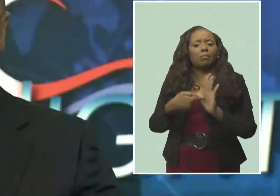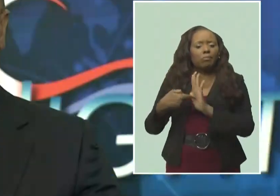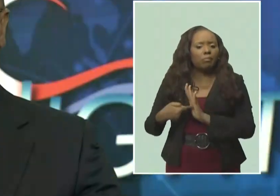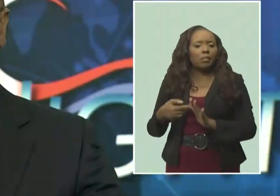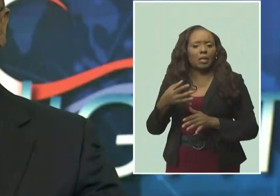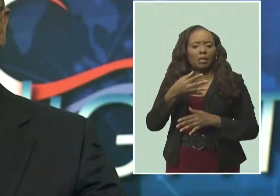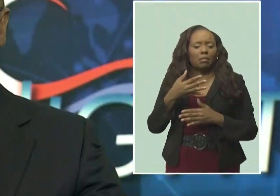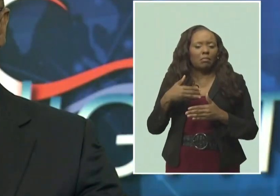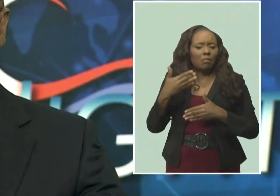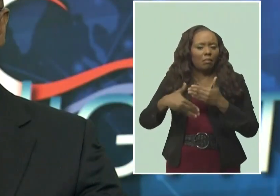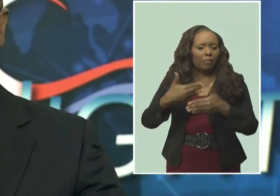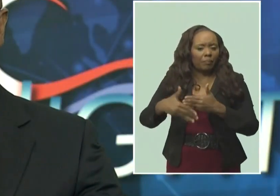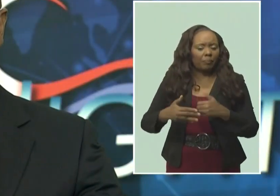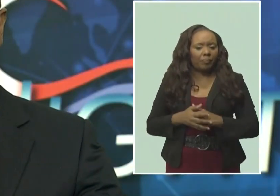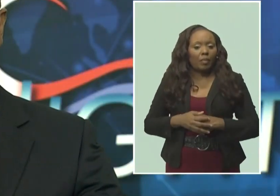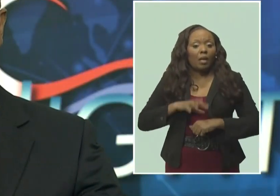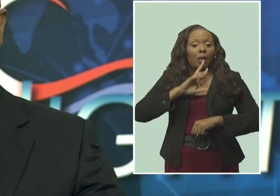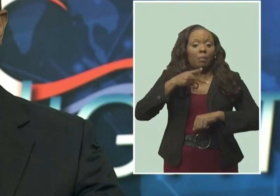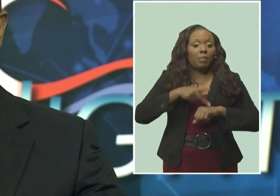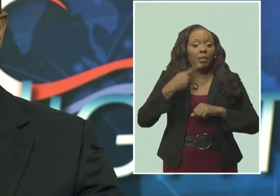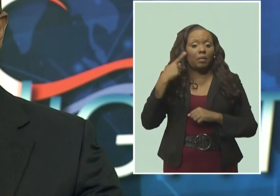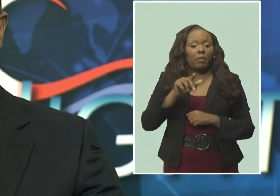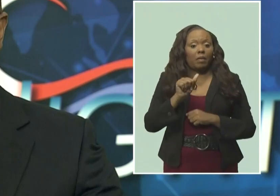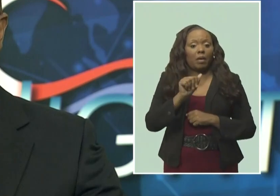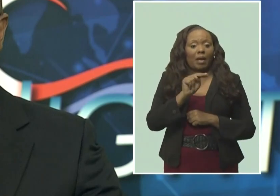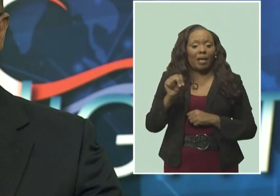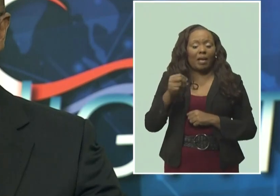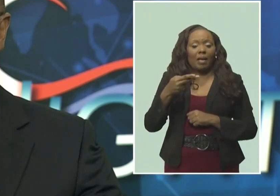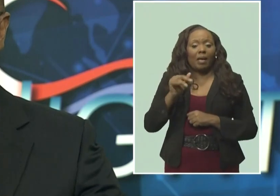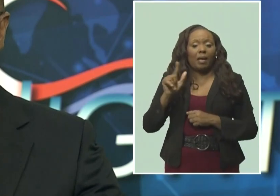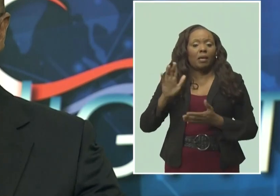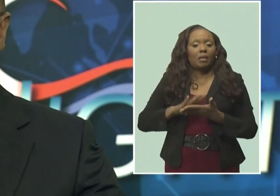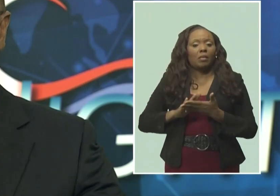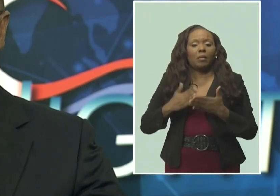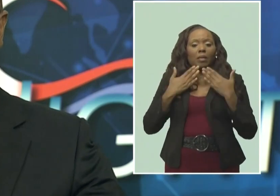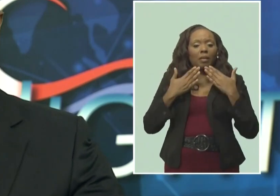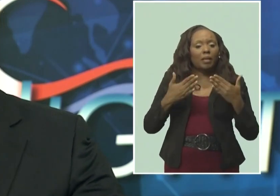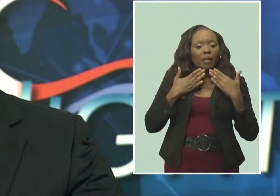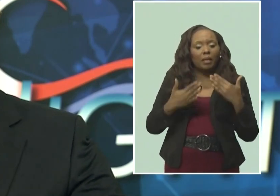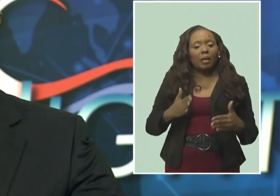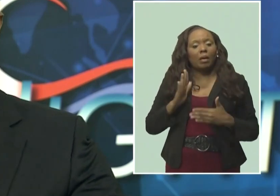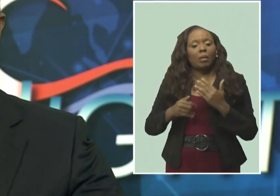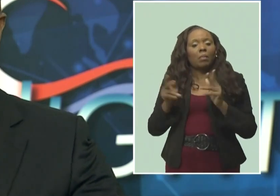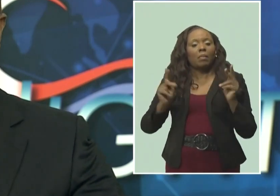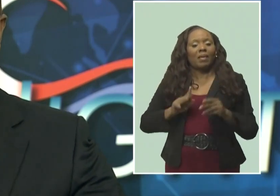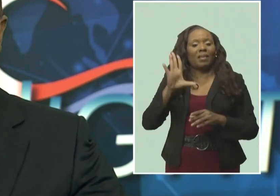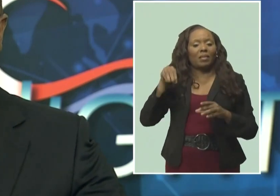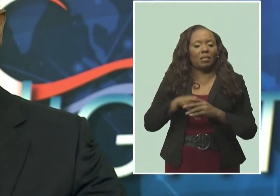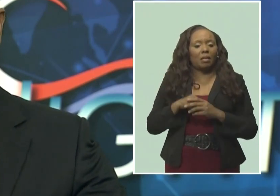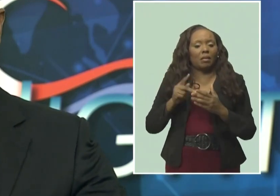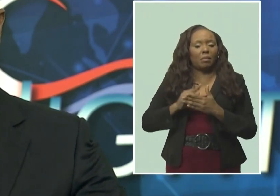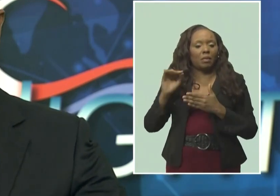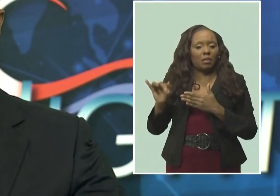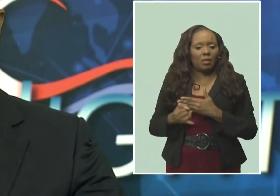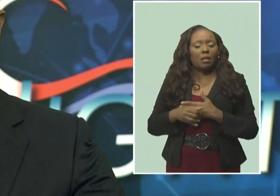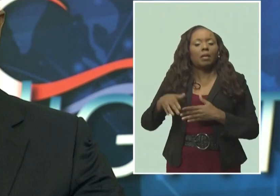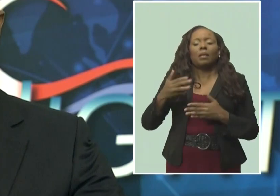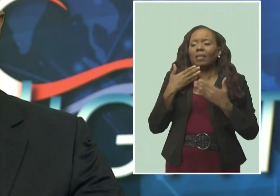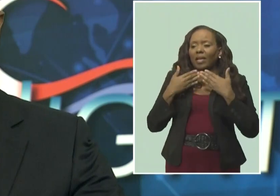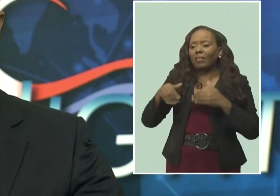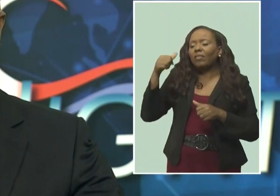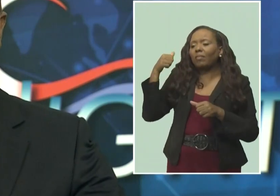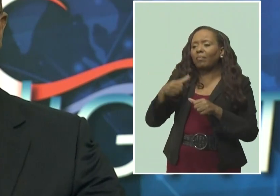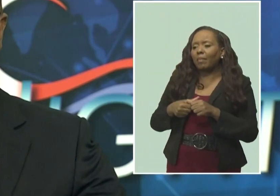years. And the principal of the school, Imelda Bell, has thanked all involved in the project for remembering that institution and